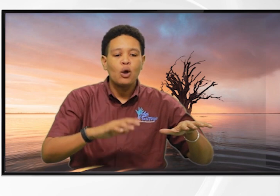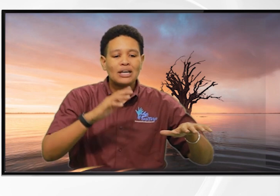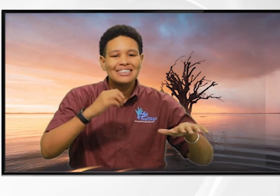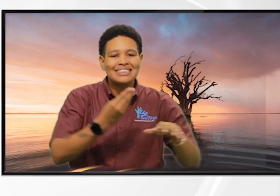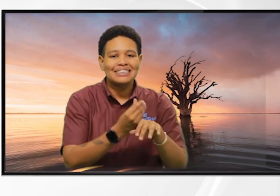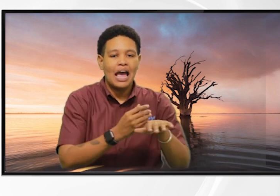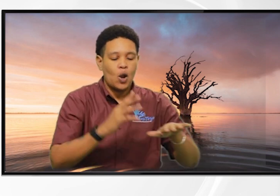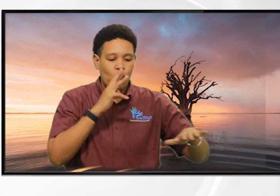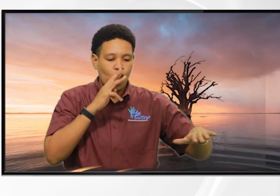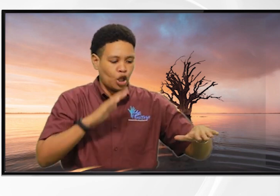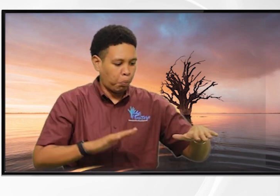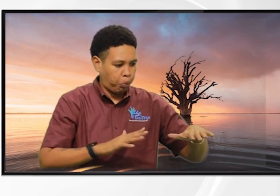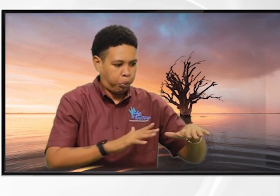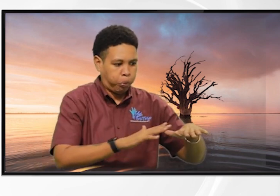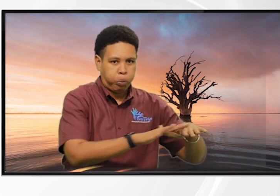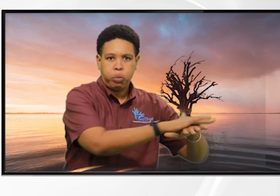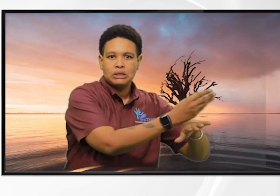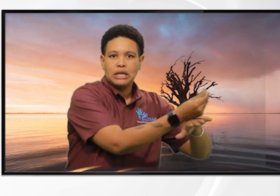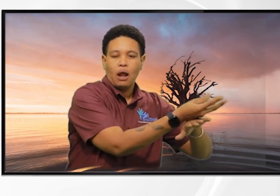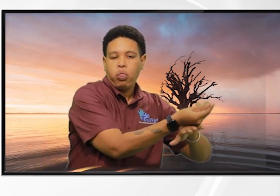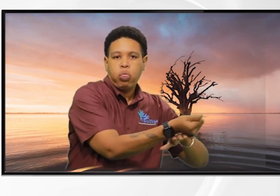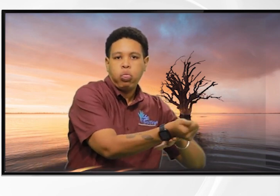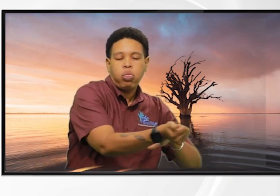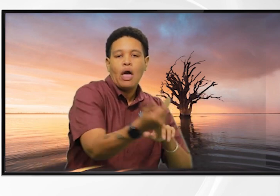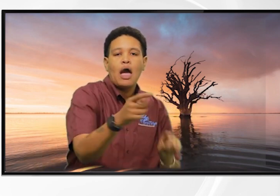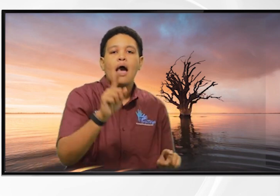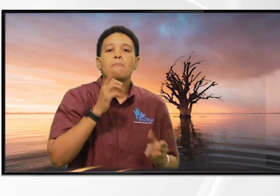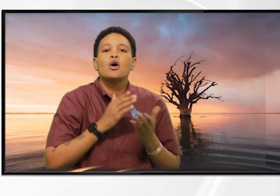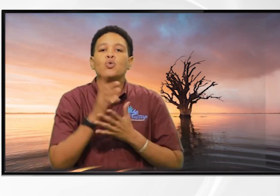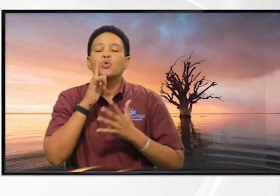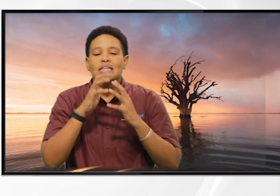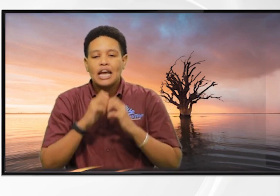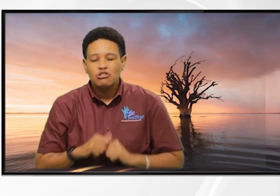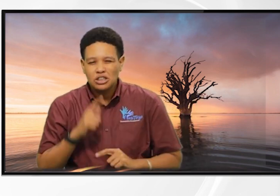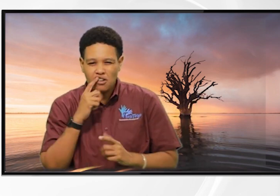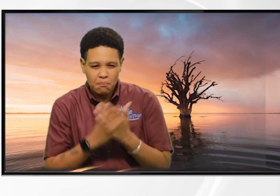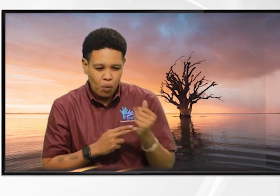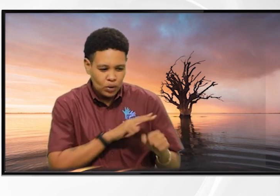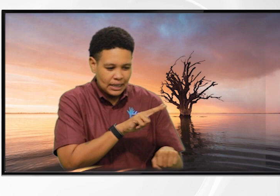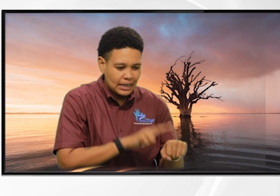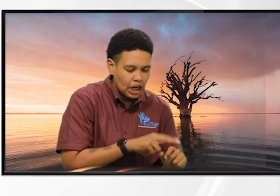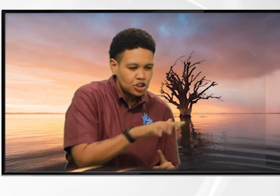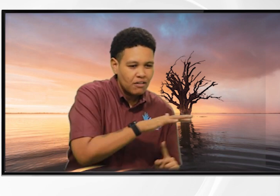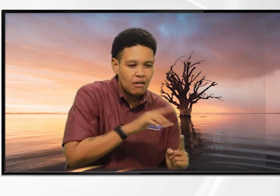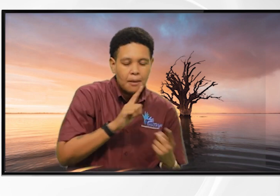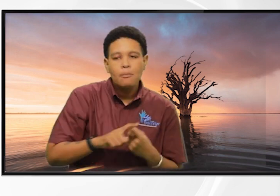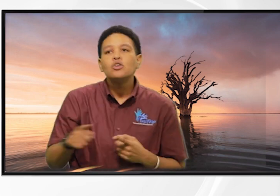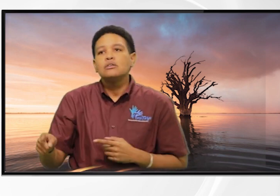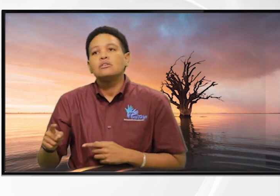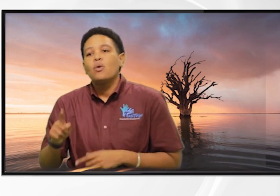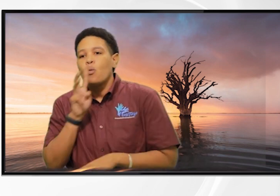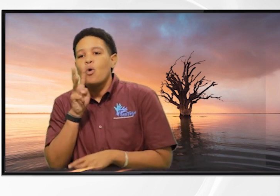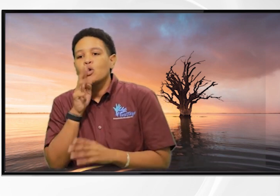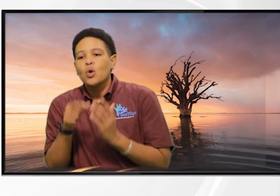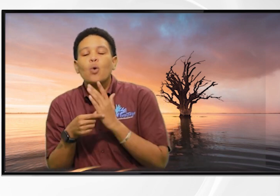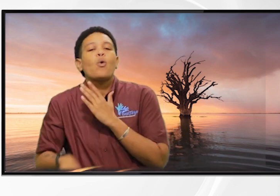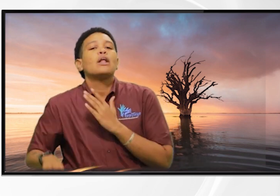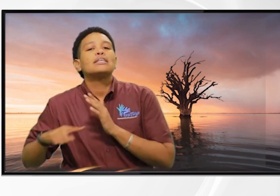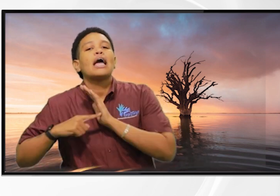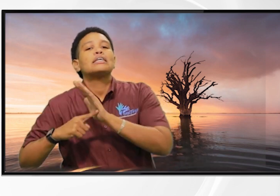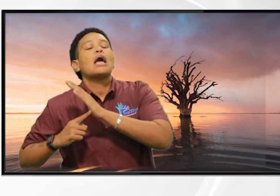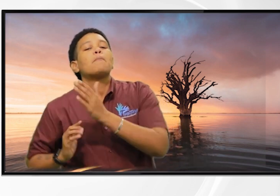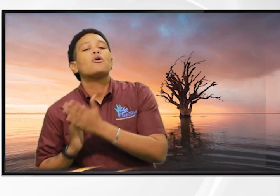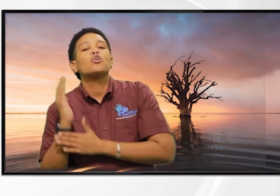and through the degradation of both the natural environment and near-shore water quality, example